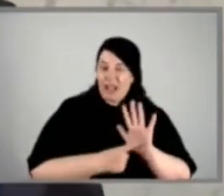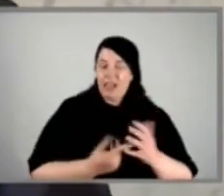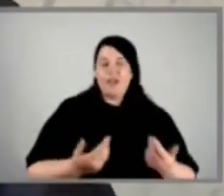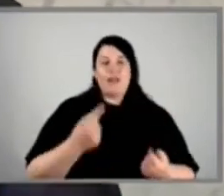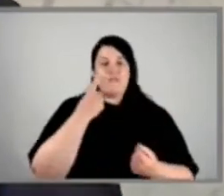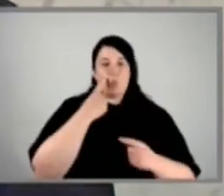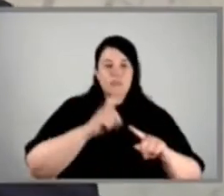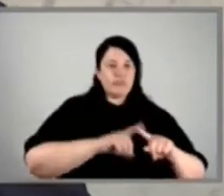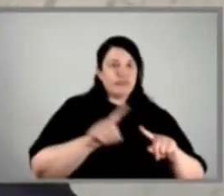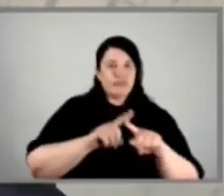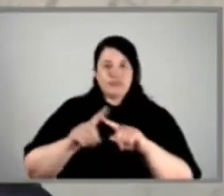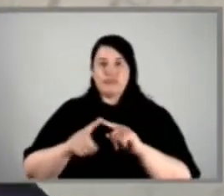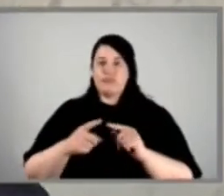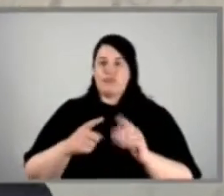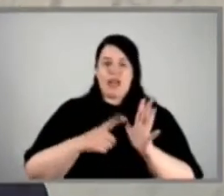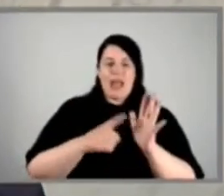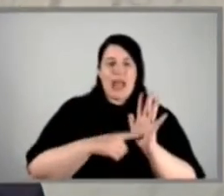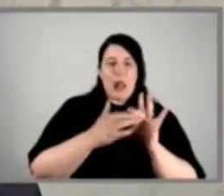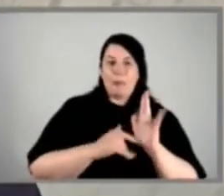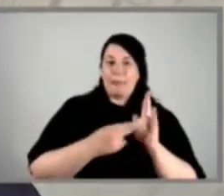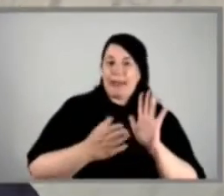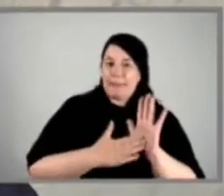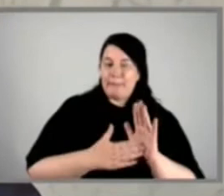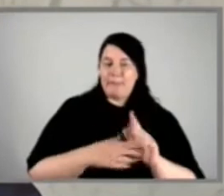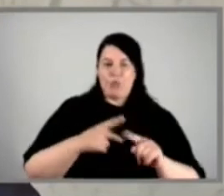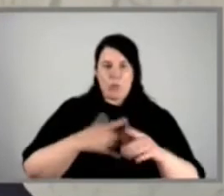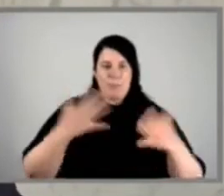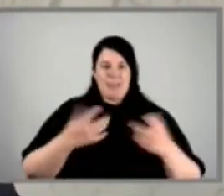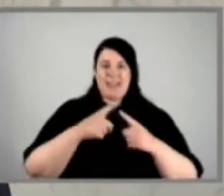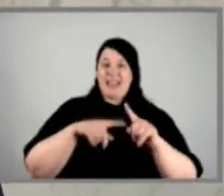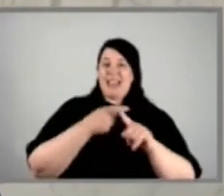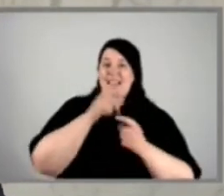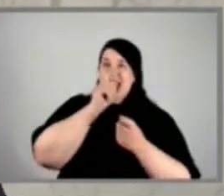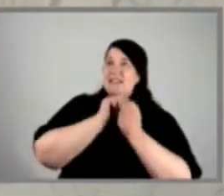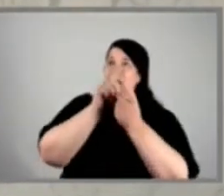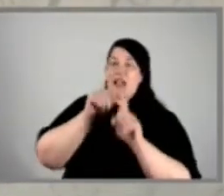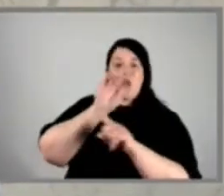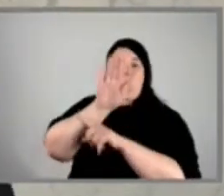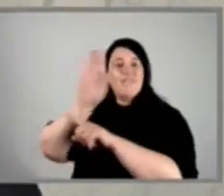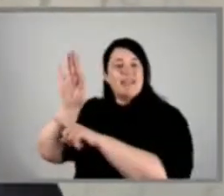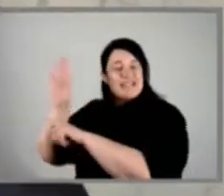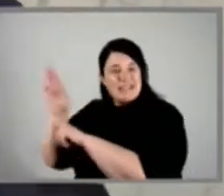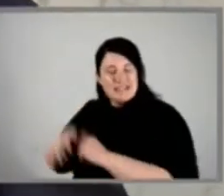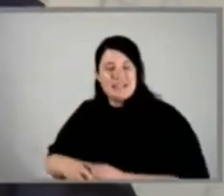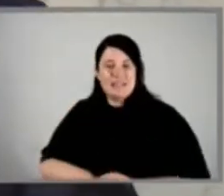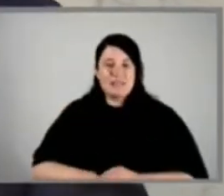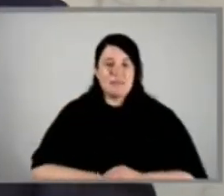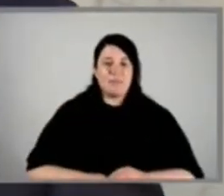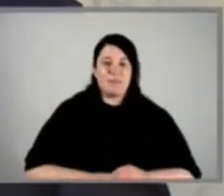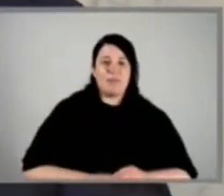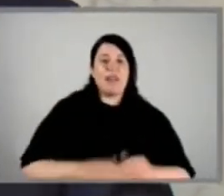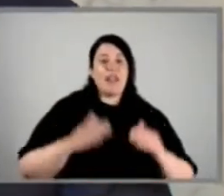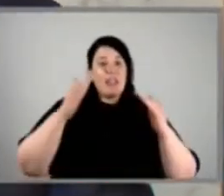emissions aluminium as a major export potential for Australia. And then the low emissions technology